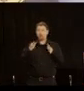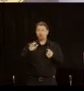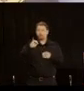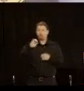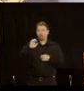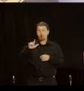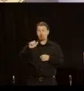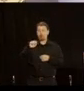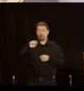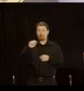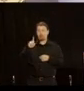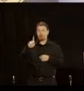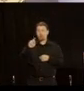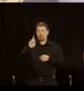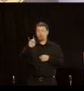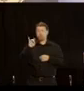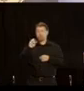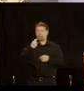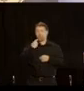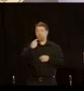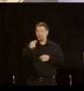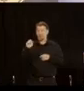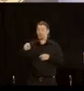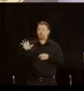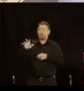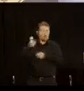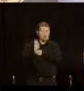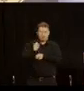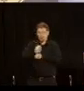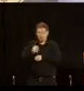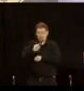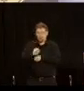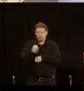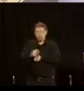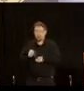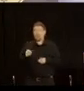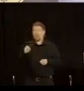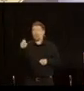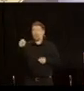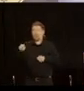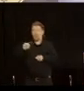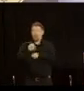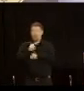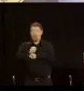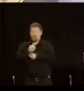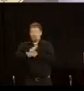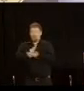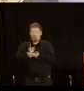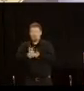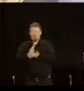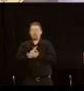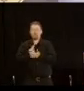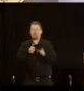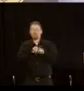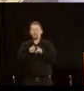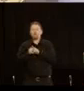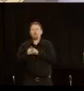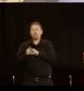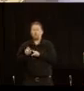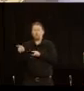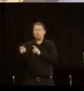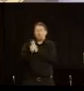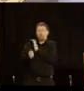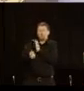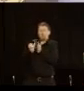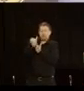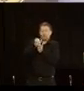appreciate Harrison's hard work and dedication. In addition to working around the kitchen, Harrison showcases his artistic abilities